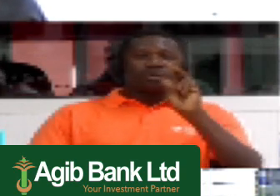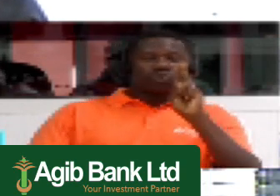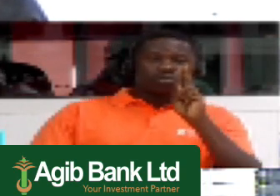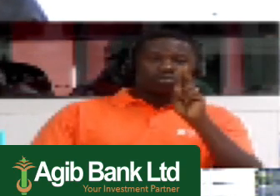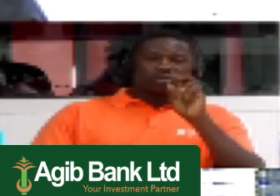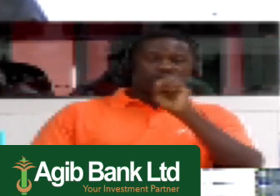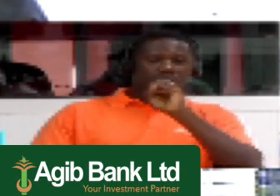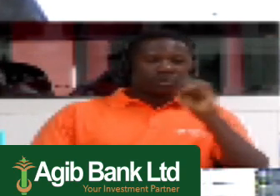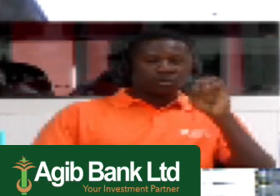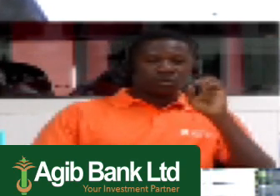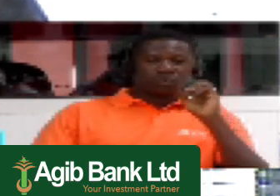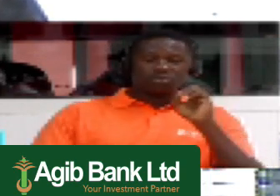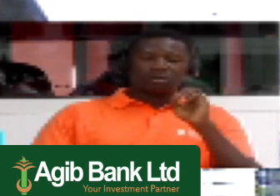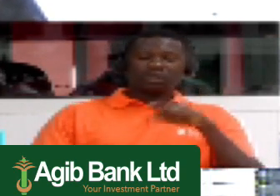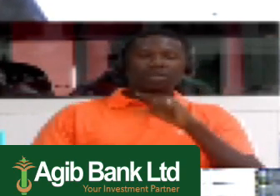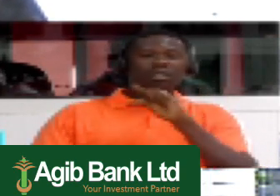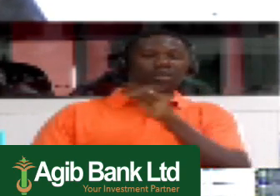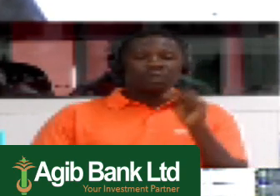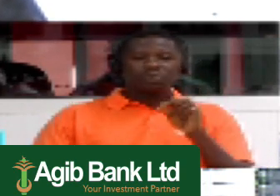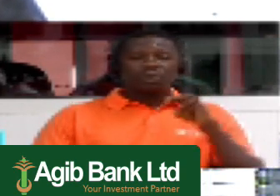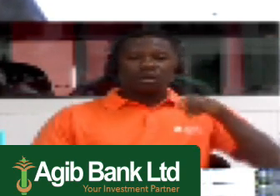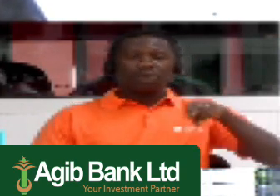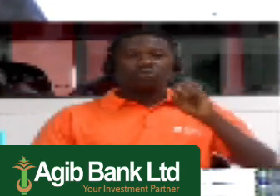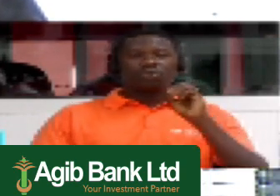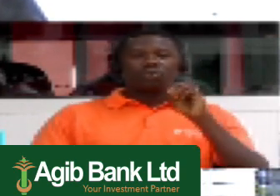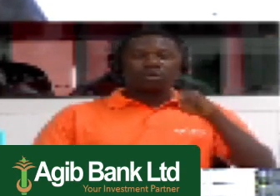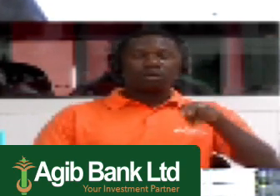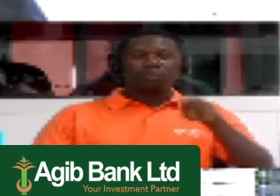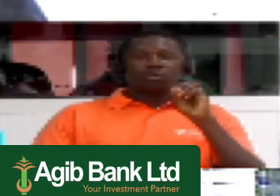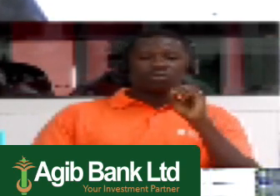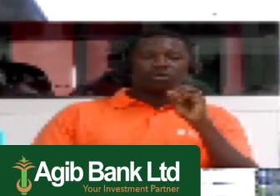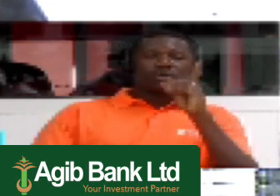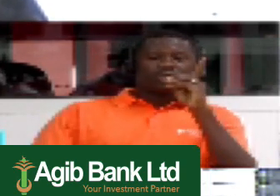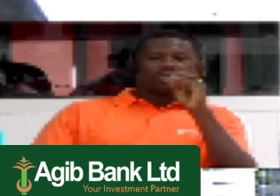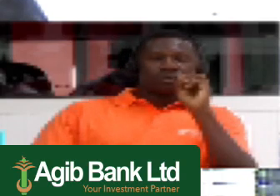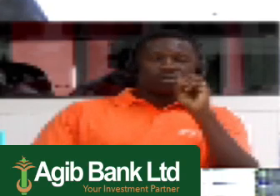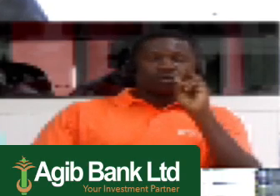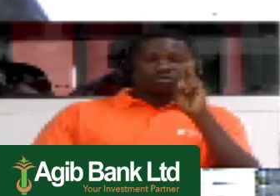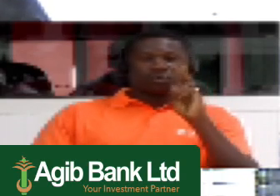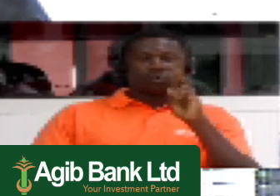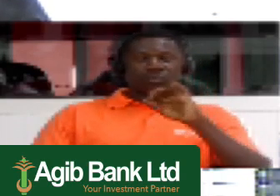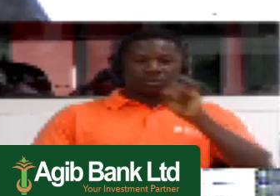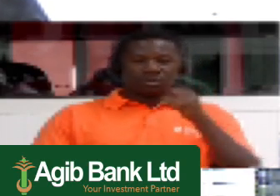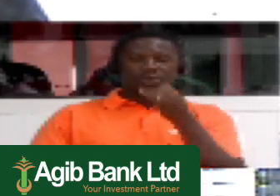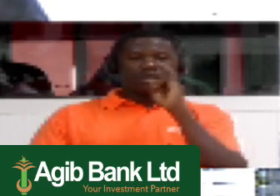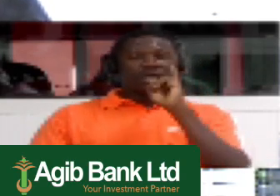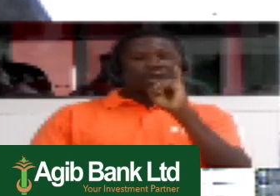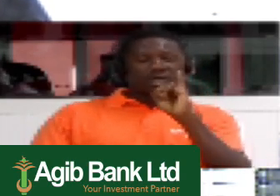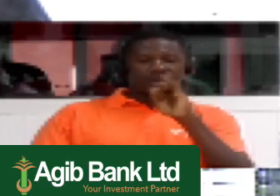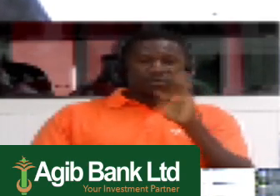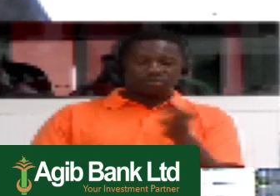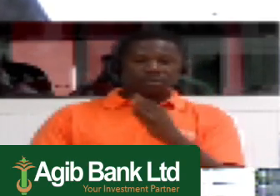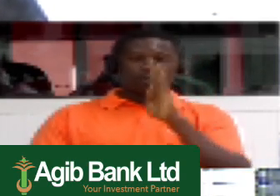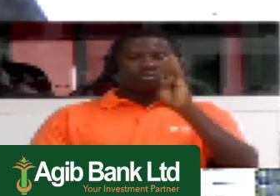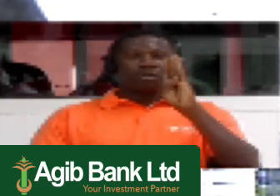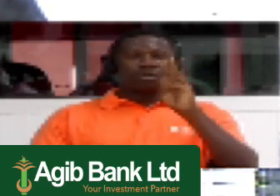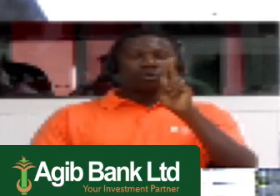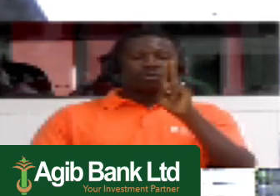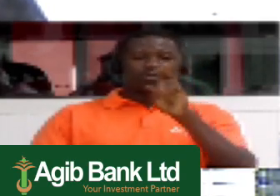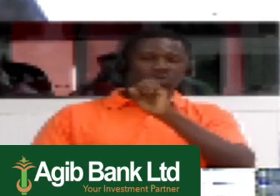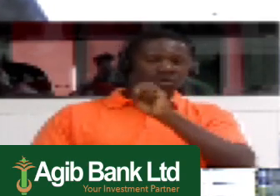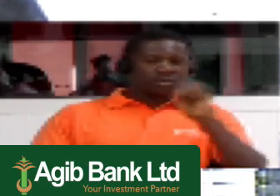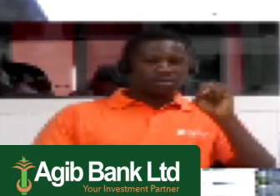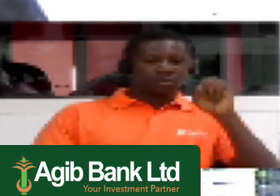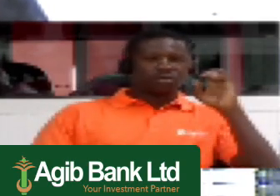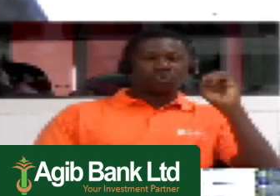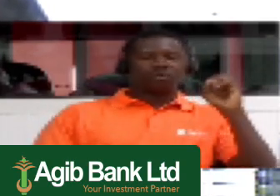Mamadu Buso. Mamadu Ai Buso. Buso's name is Mamadu Ai Buso. Ate ngatara PIU le. I